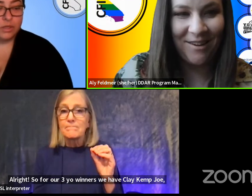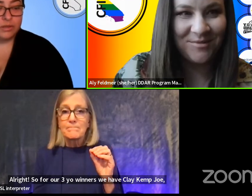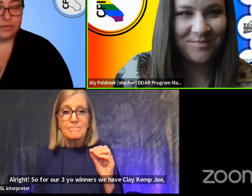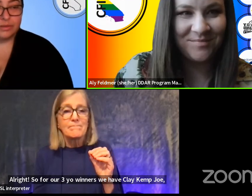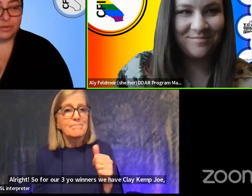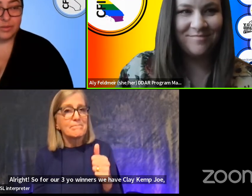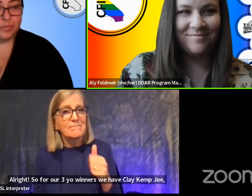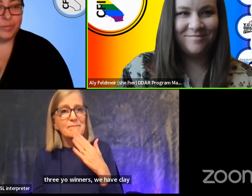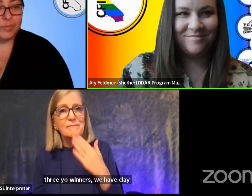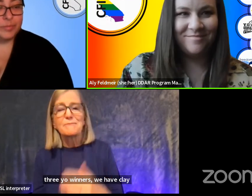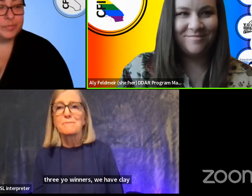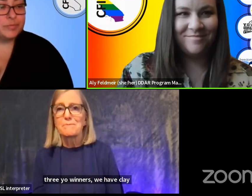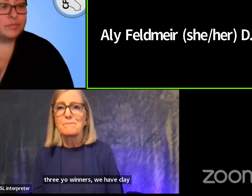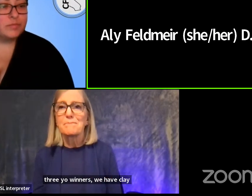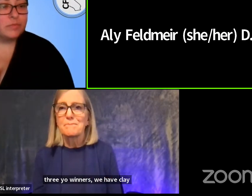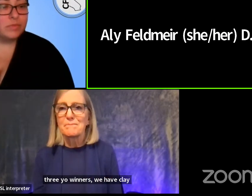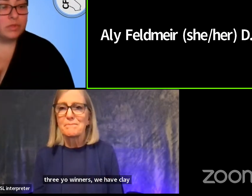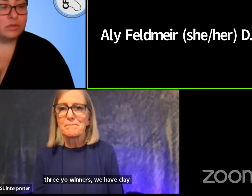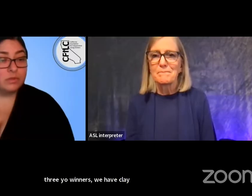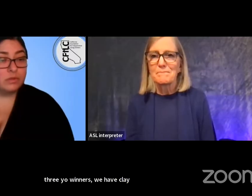Perfect, thank you.